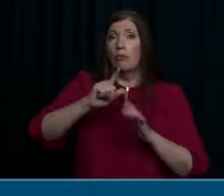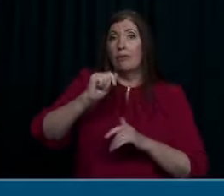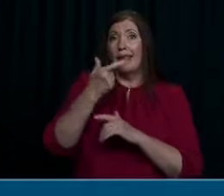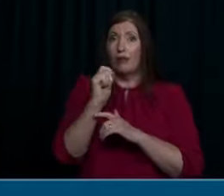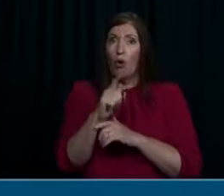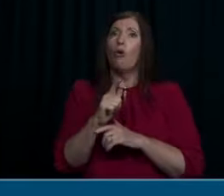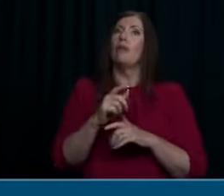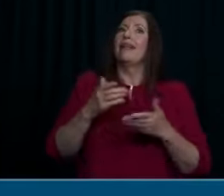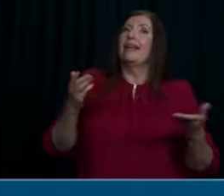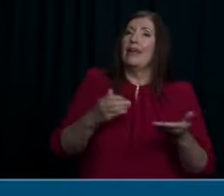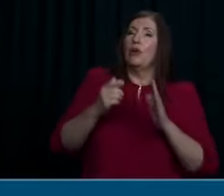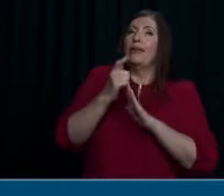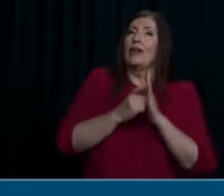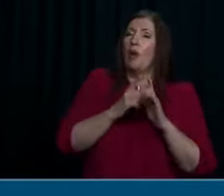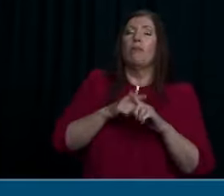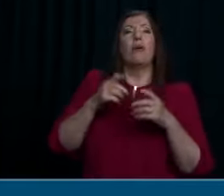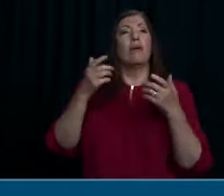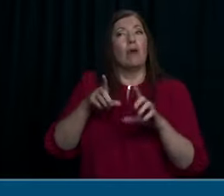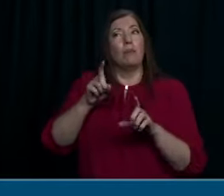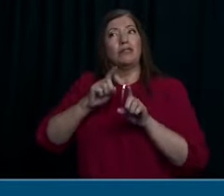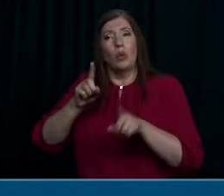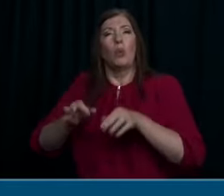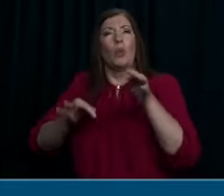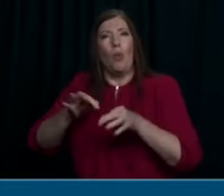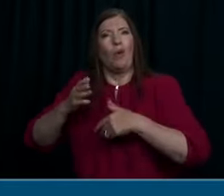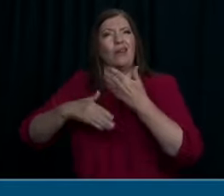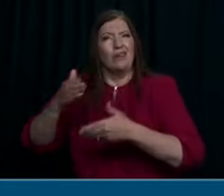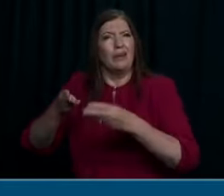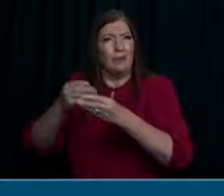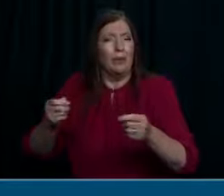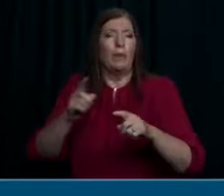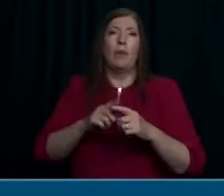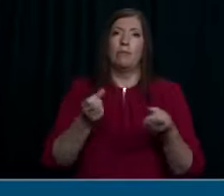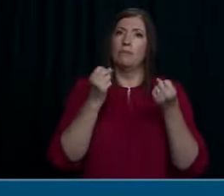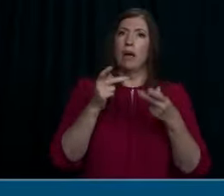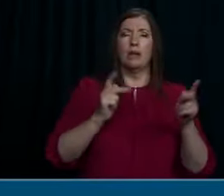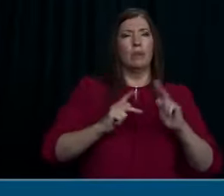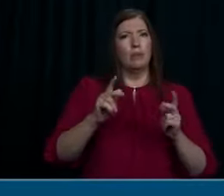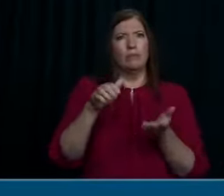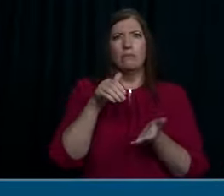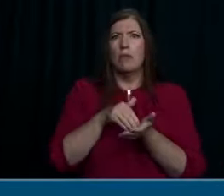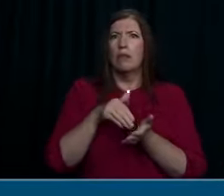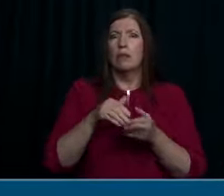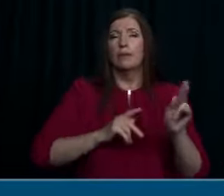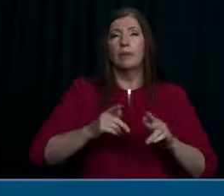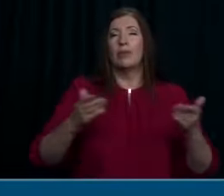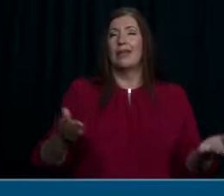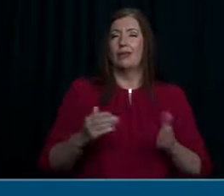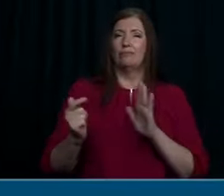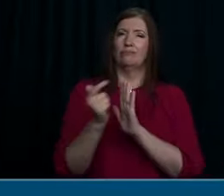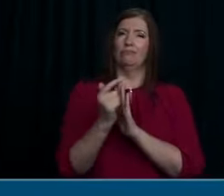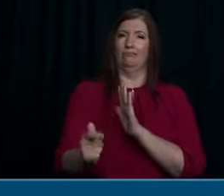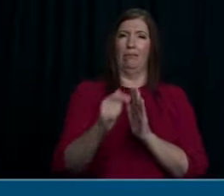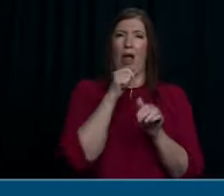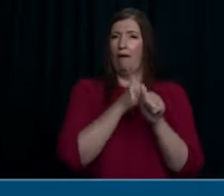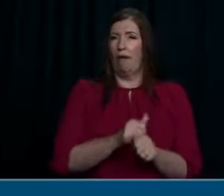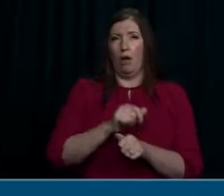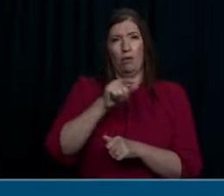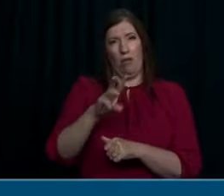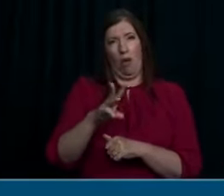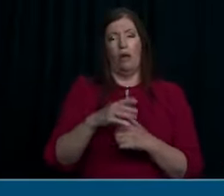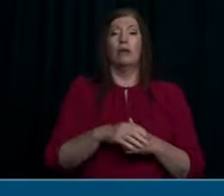once they've been adjudicated. But there's many other people who are in, you know, millions of people in here illegally. Should we